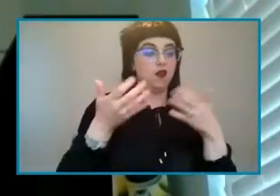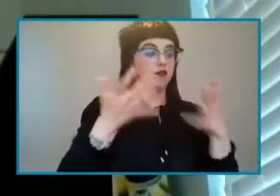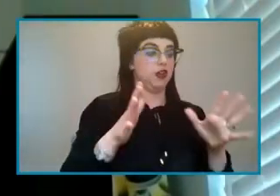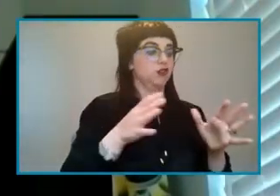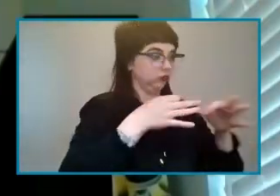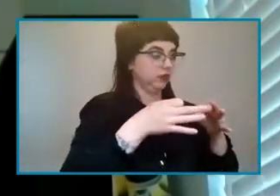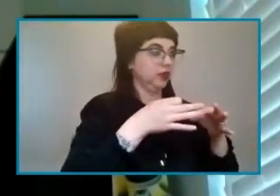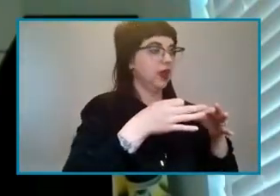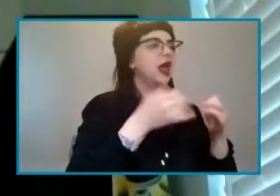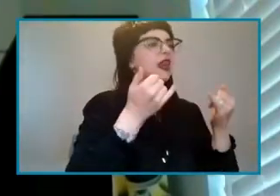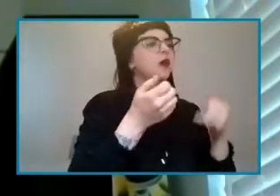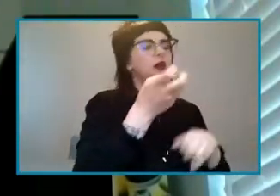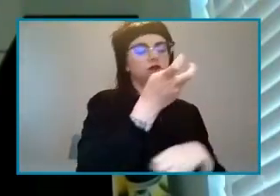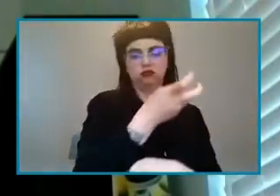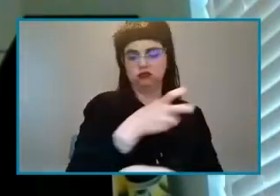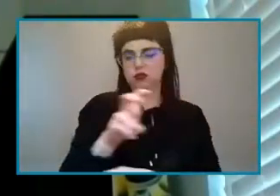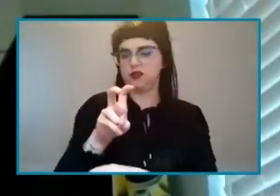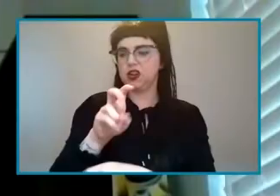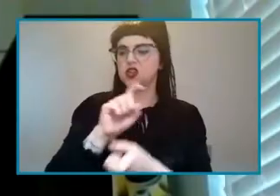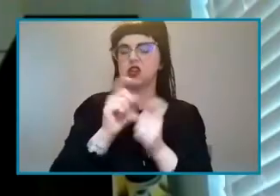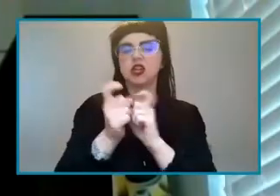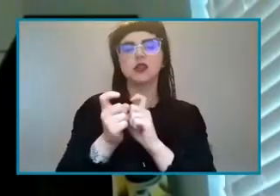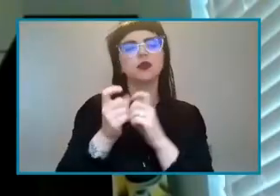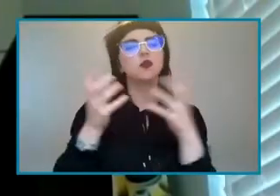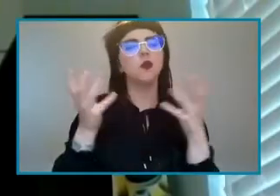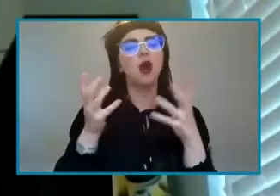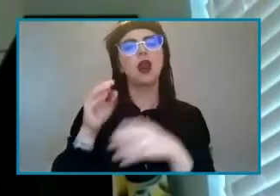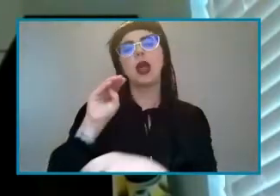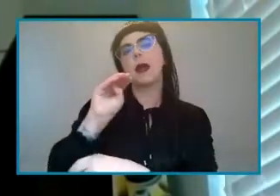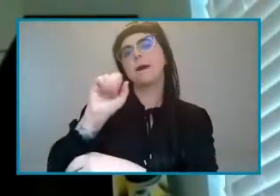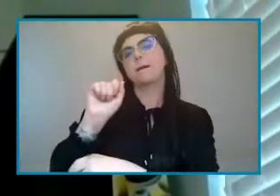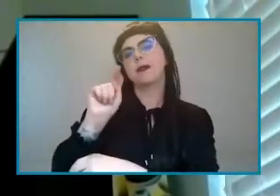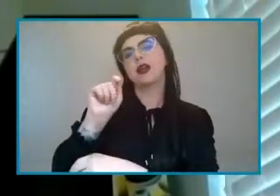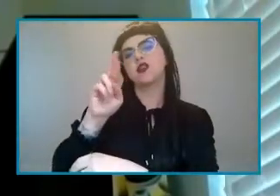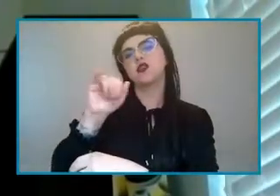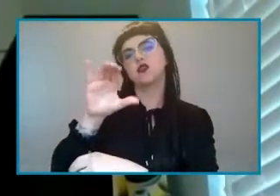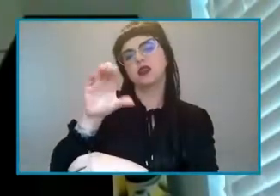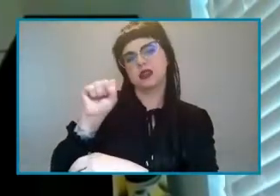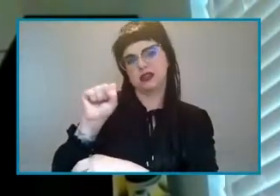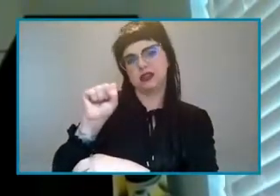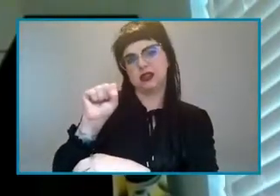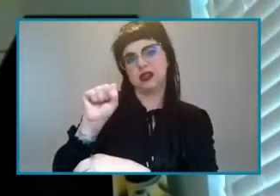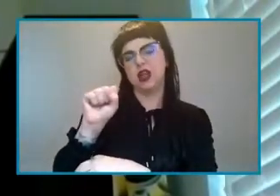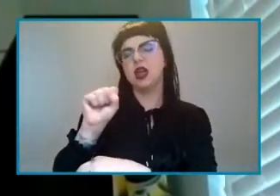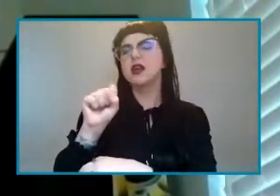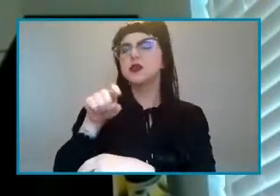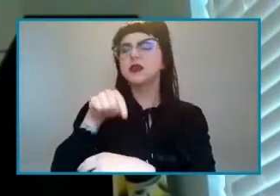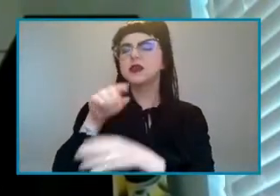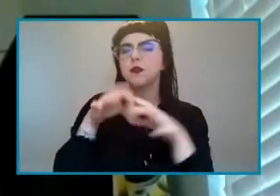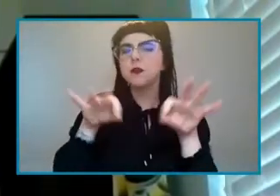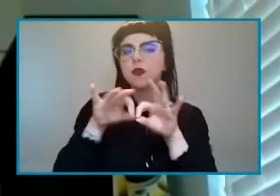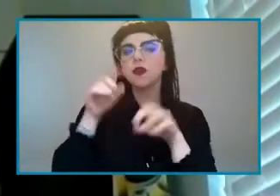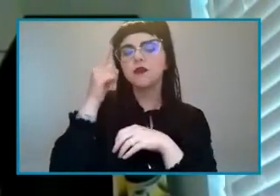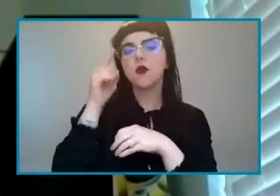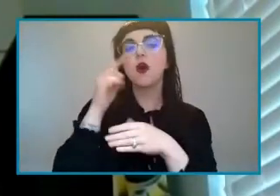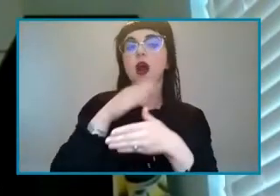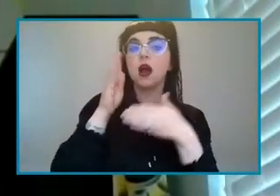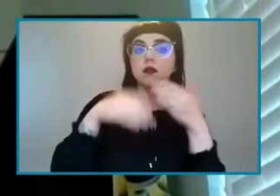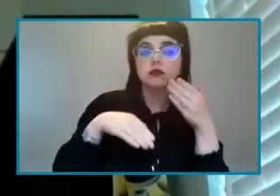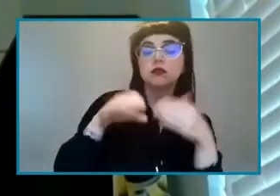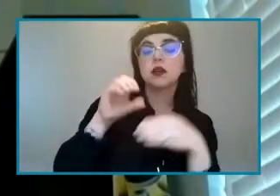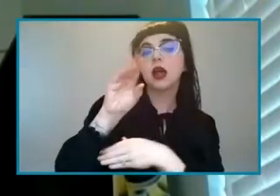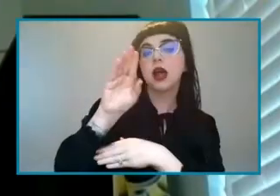the metrics. So you generally want to have metrics for your outputs and your outcomes. A lot of logic models